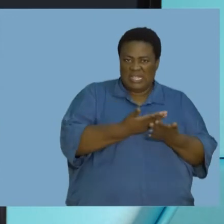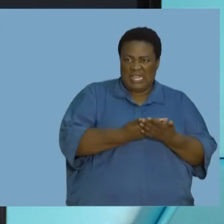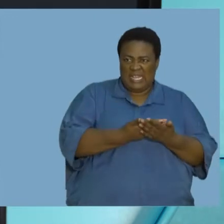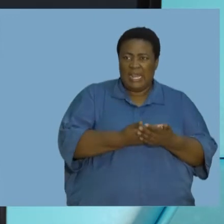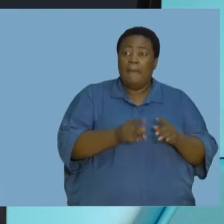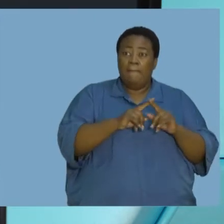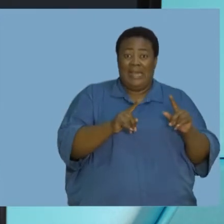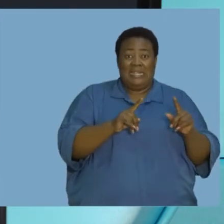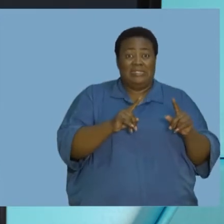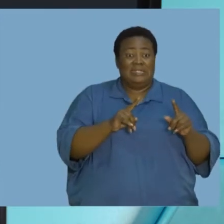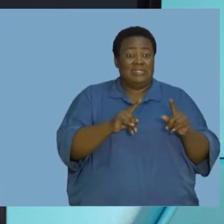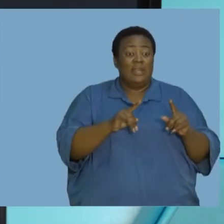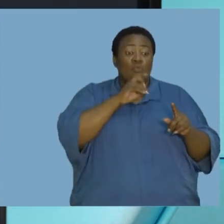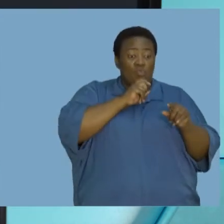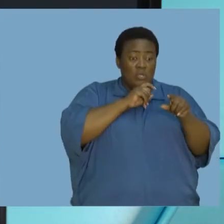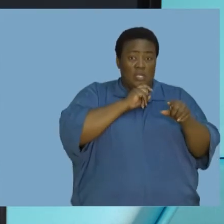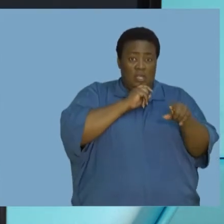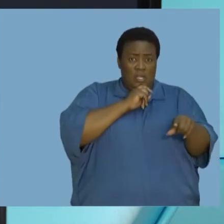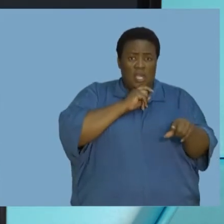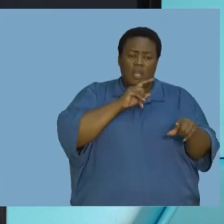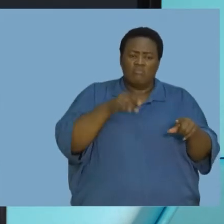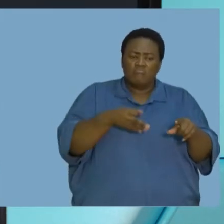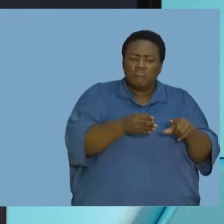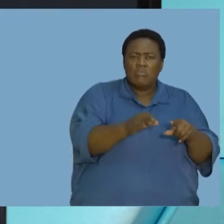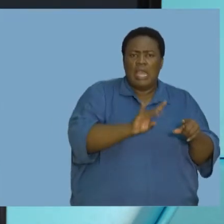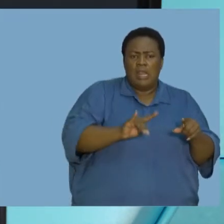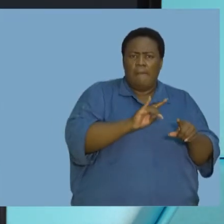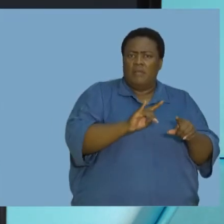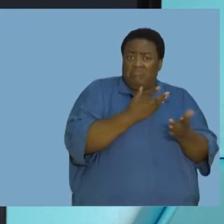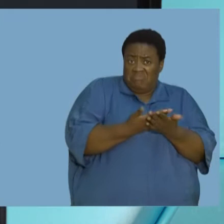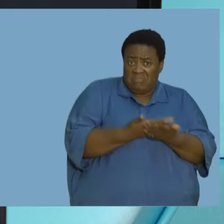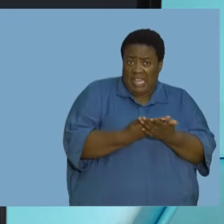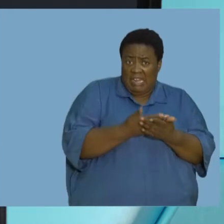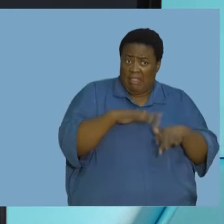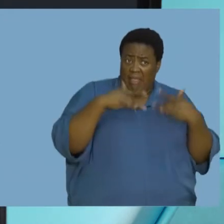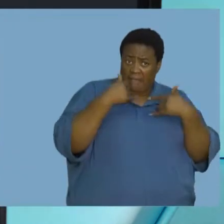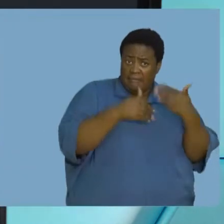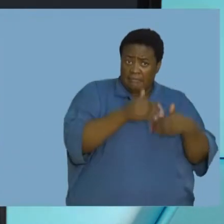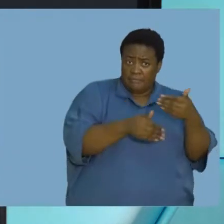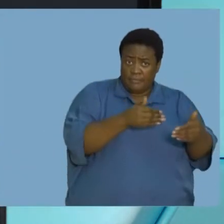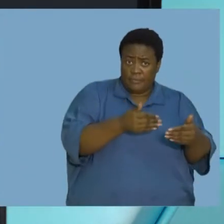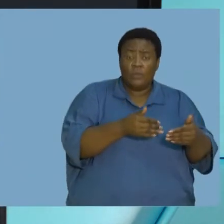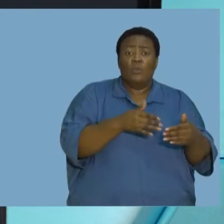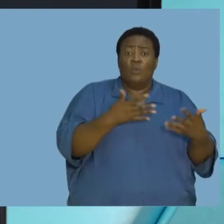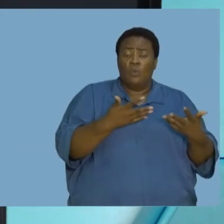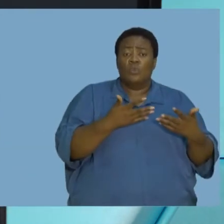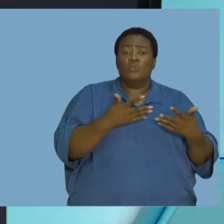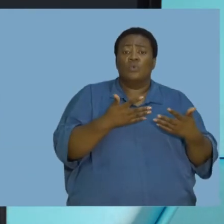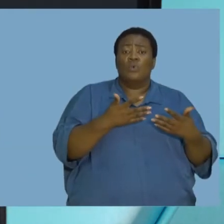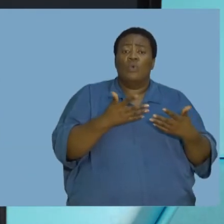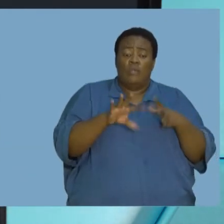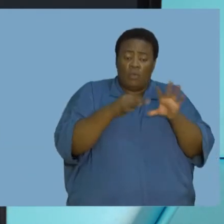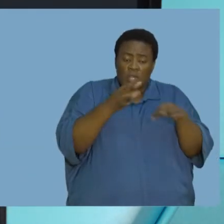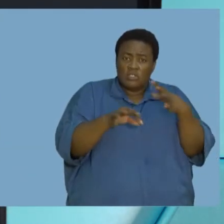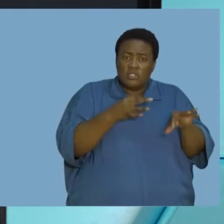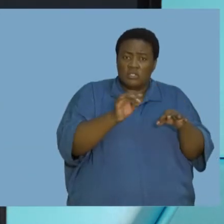but it's also, is it conducive for other living organisms to live in? And as we started off in our first segment, the multiple choice